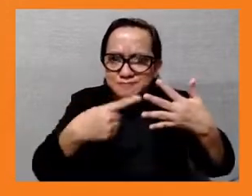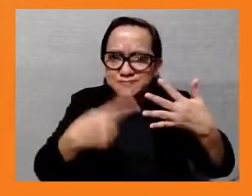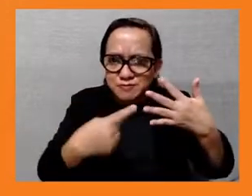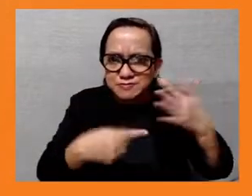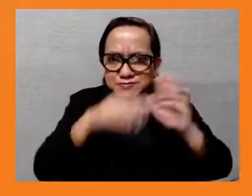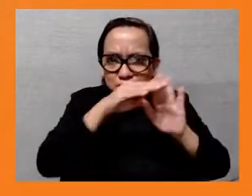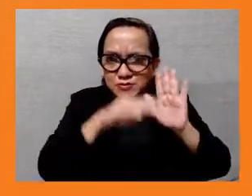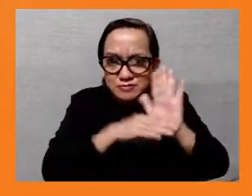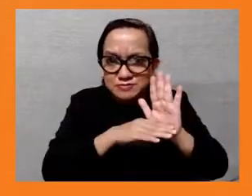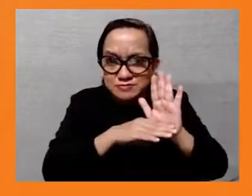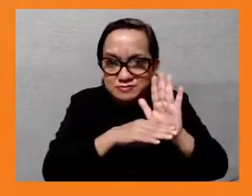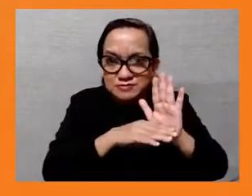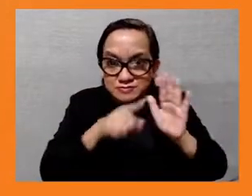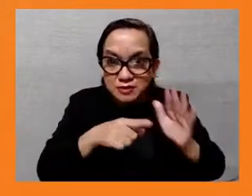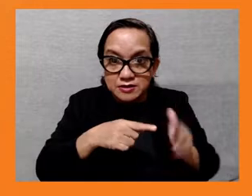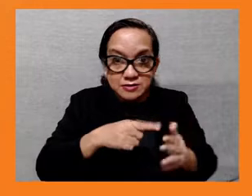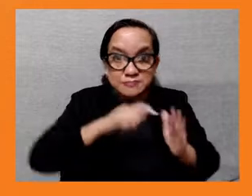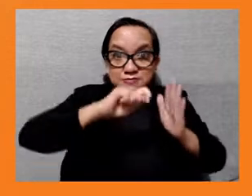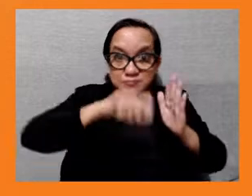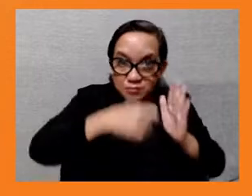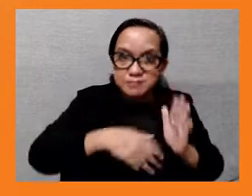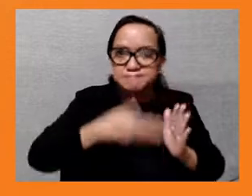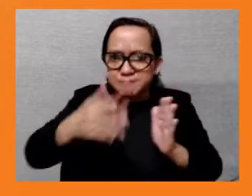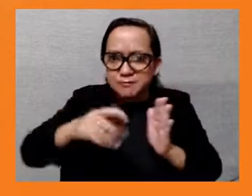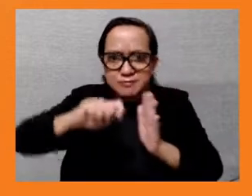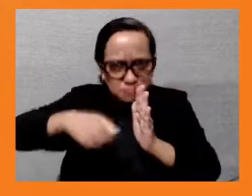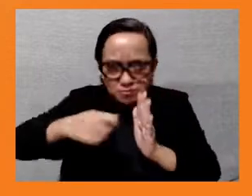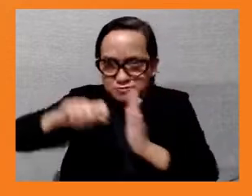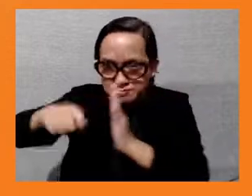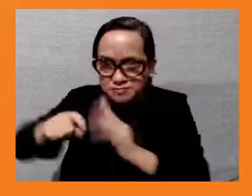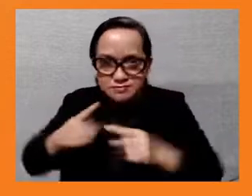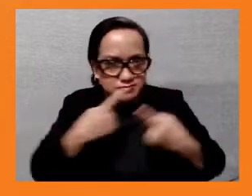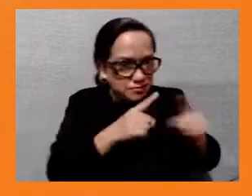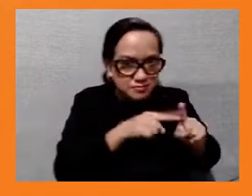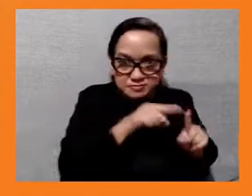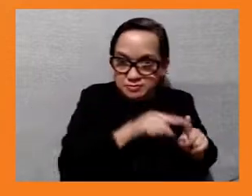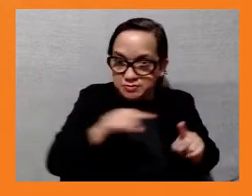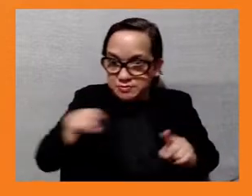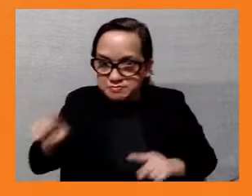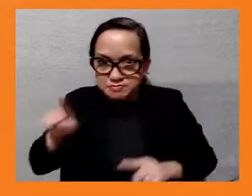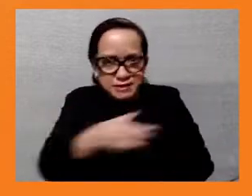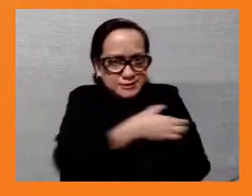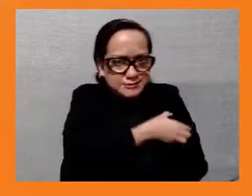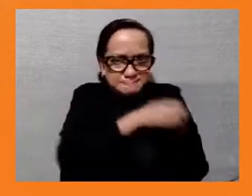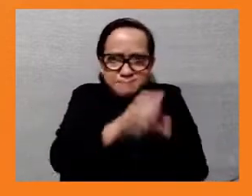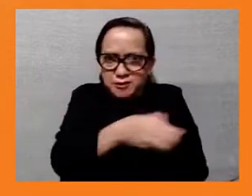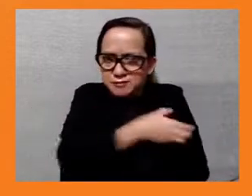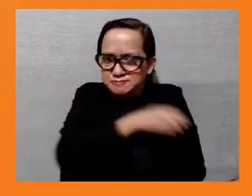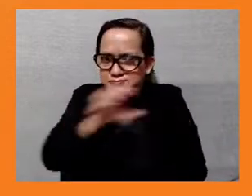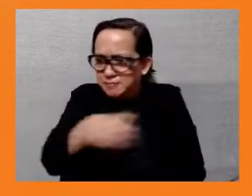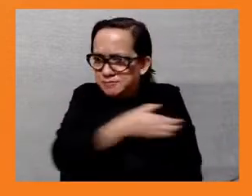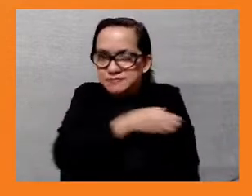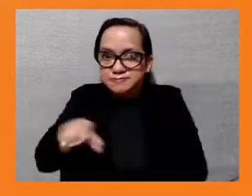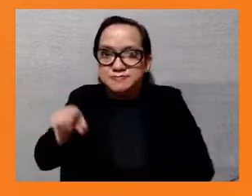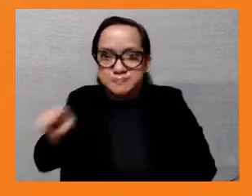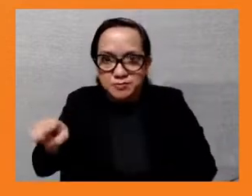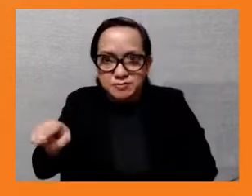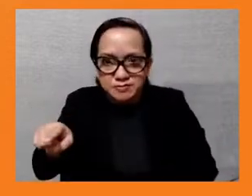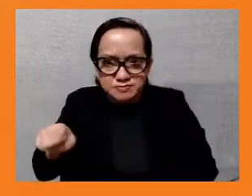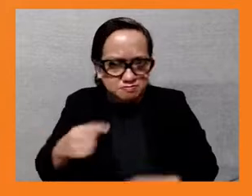need to work more on to see how we can implement that on the ground. The example, for example,